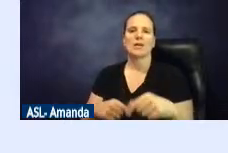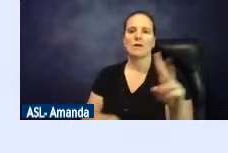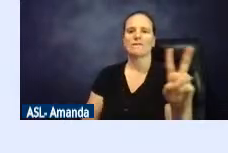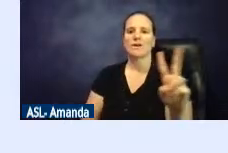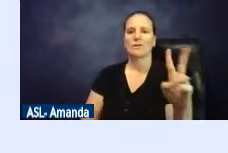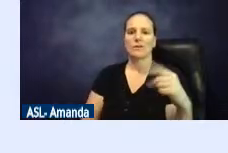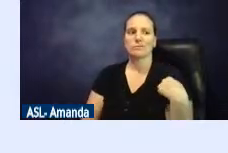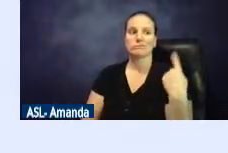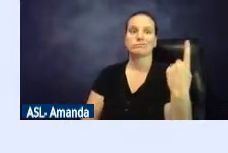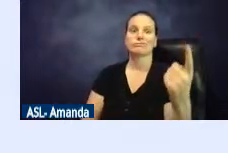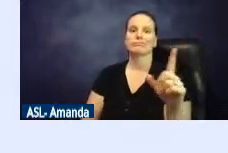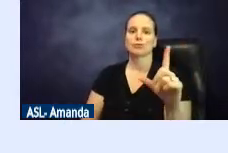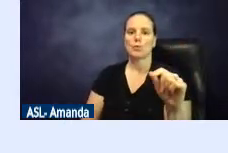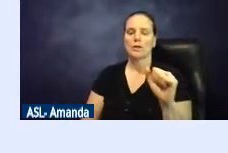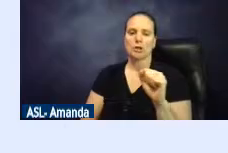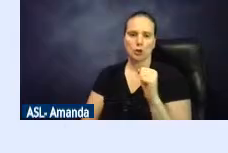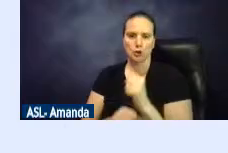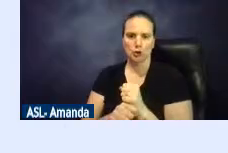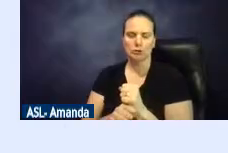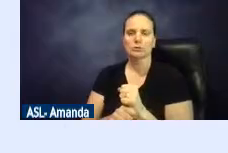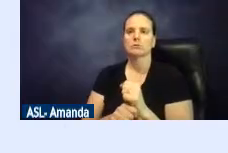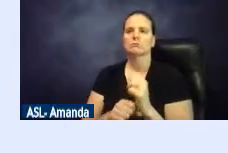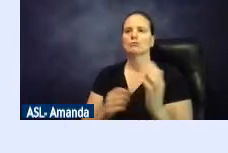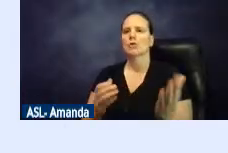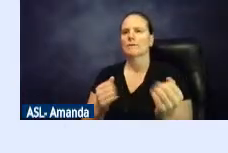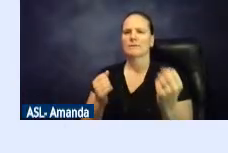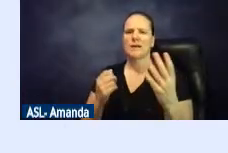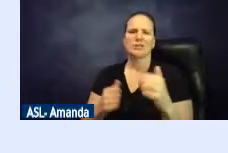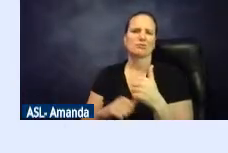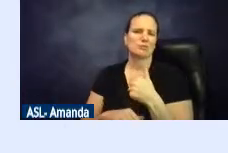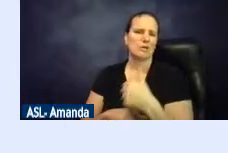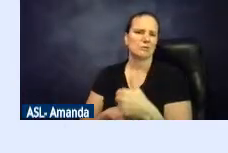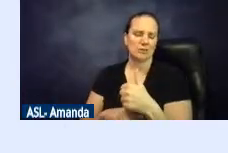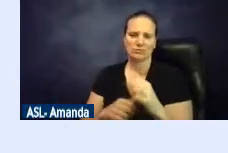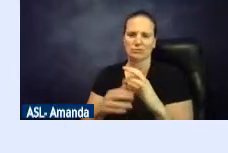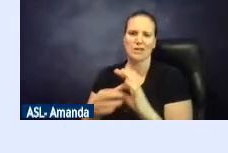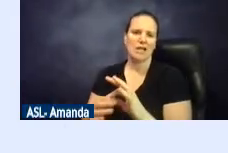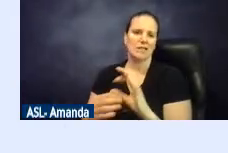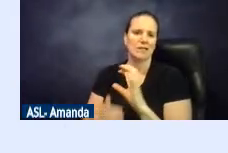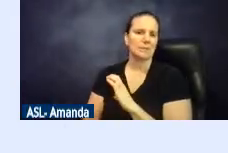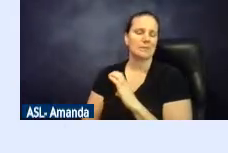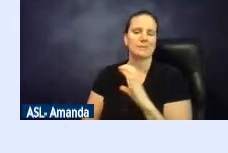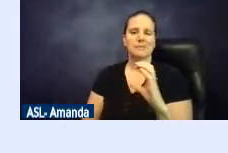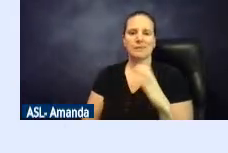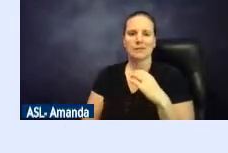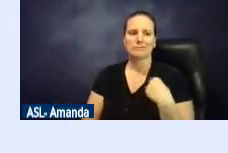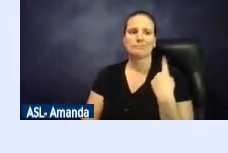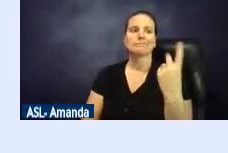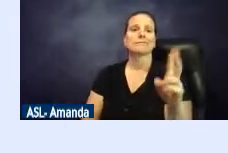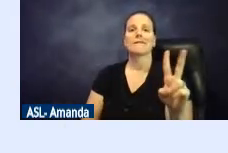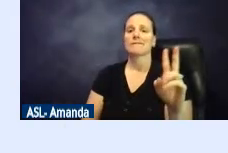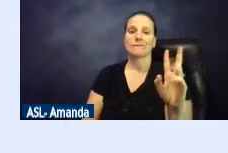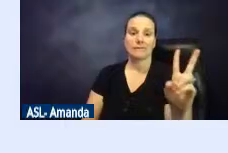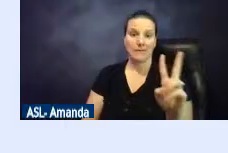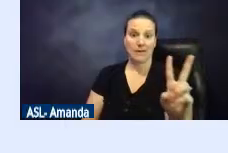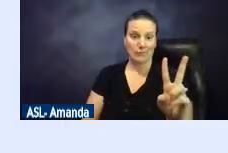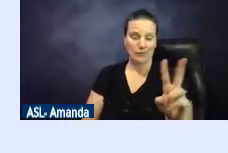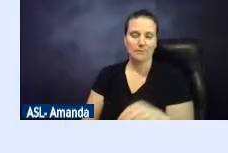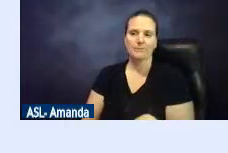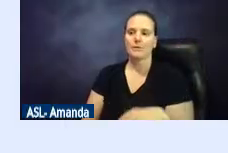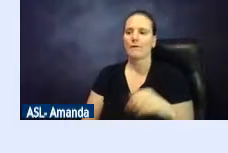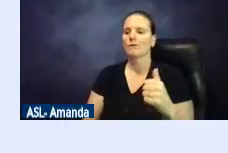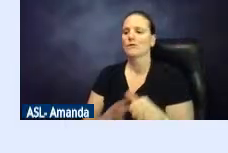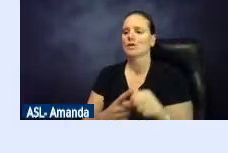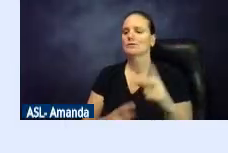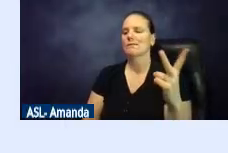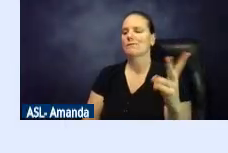for the last 20 years. I've served on a number of transportation-related committees and commissions for the city of Vancouver, and I was on the first